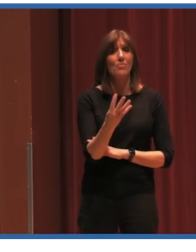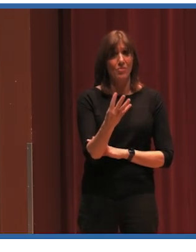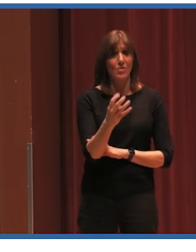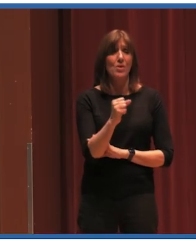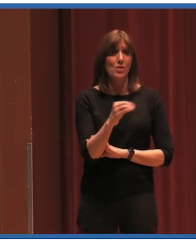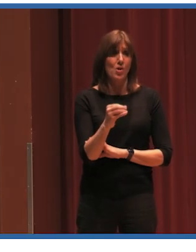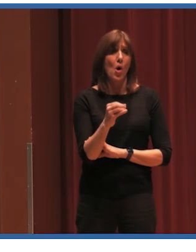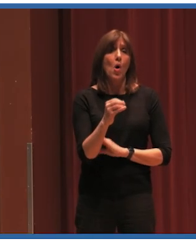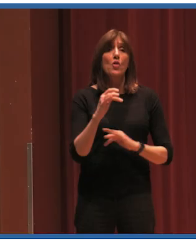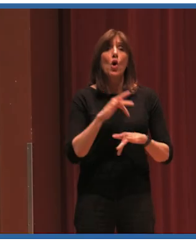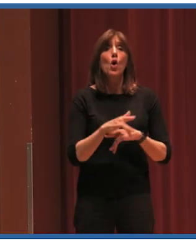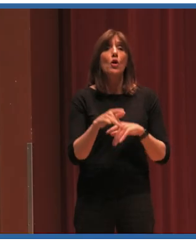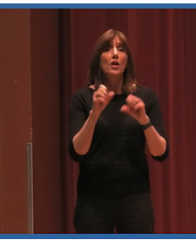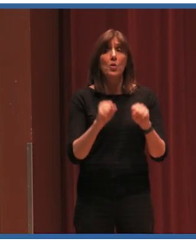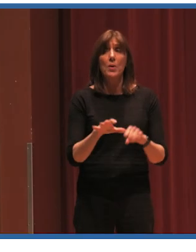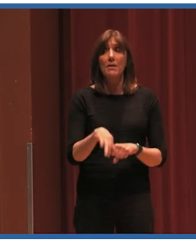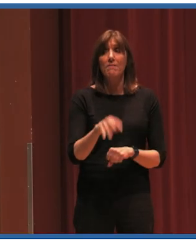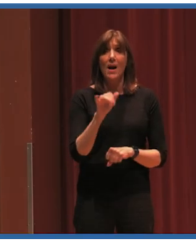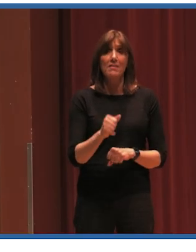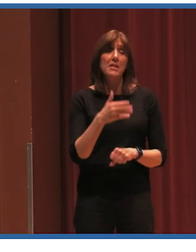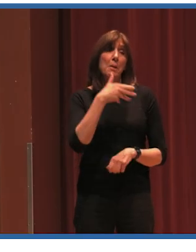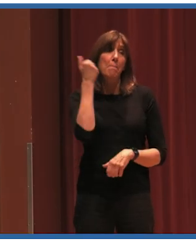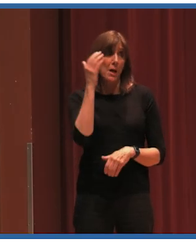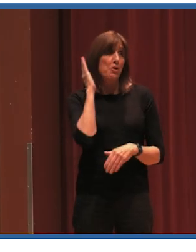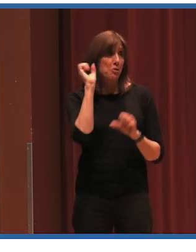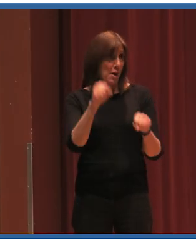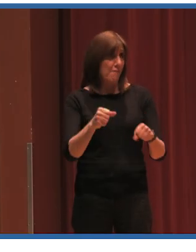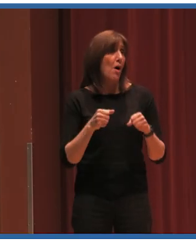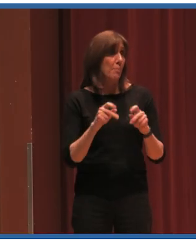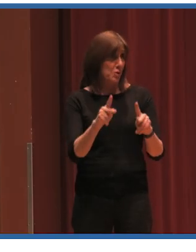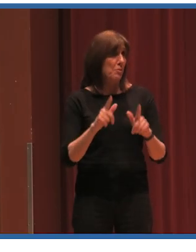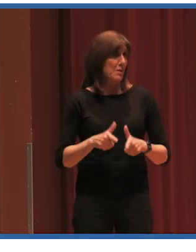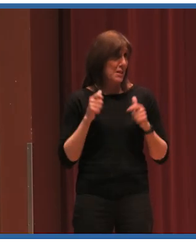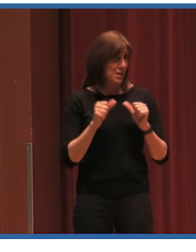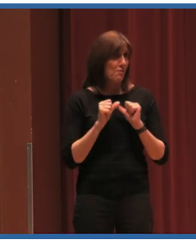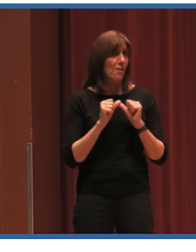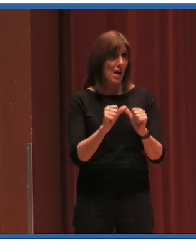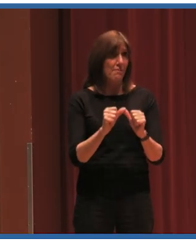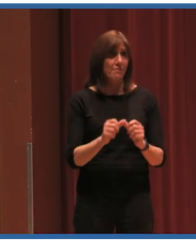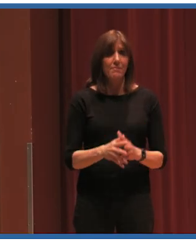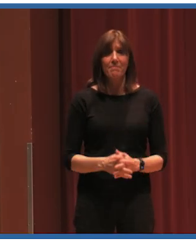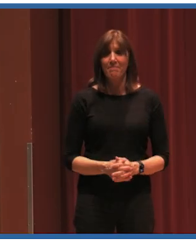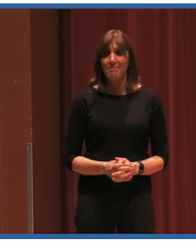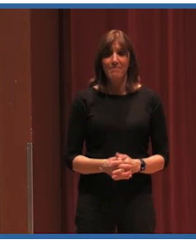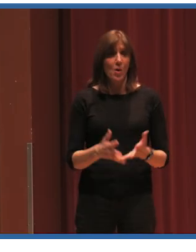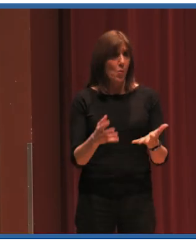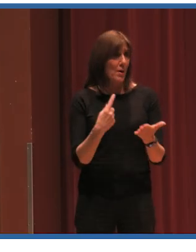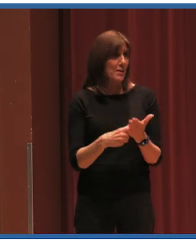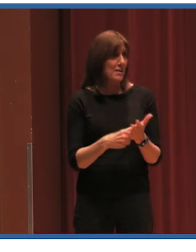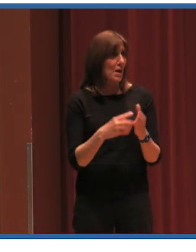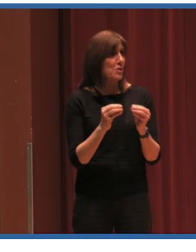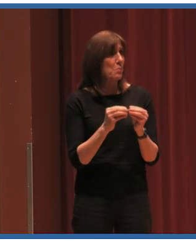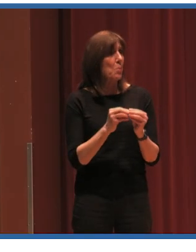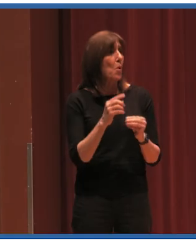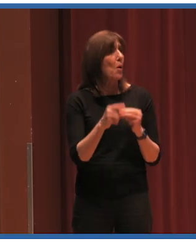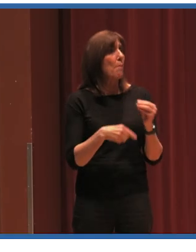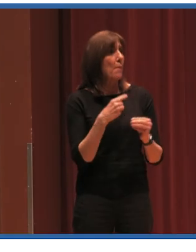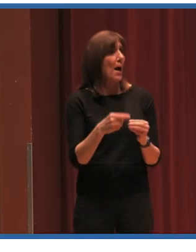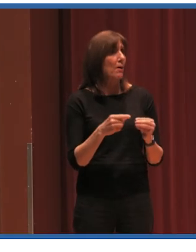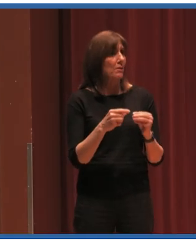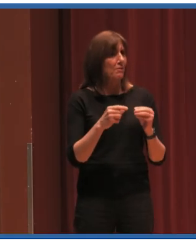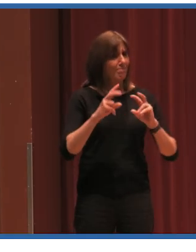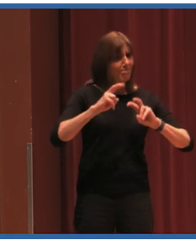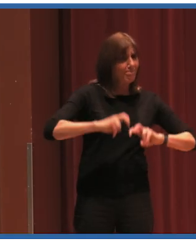detect it, the better the survival. So I'm going to hand it back to Mary to talk more about some more broken